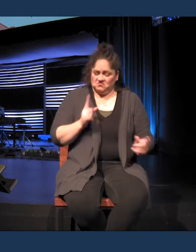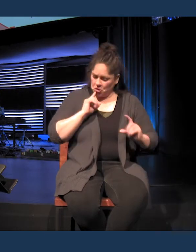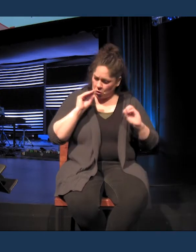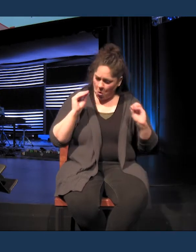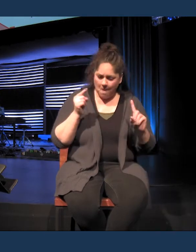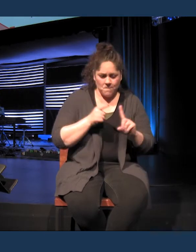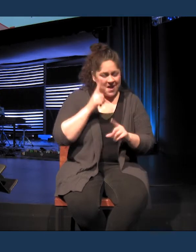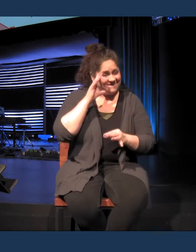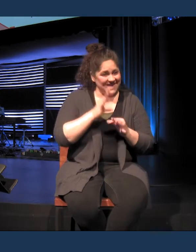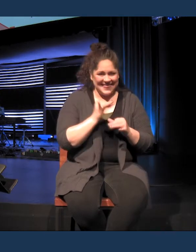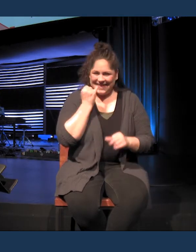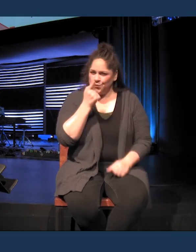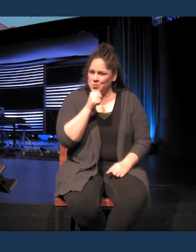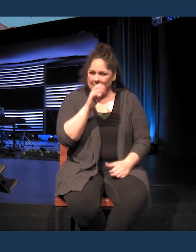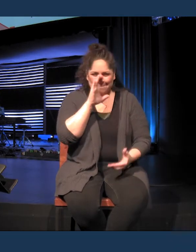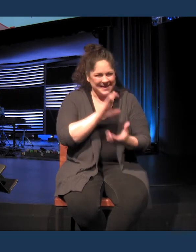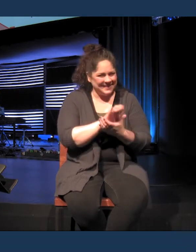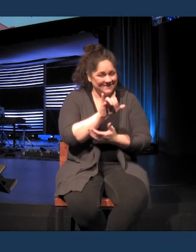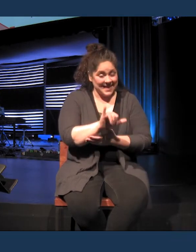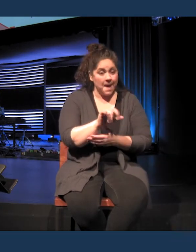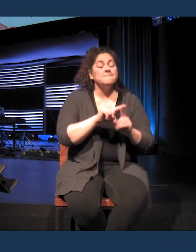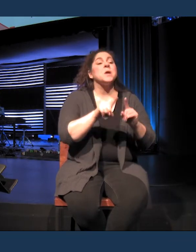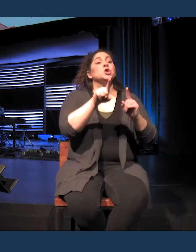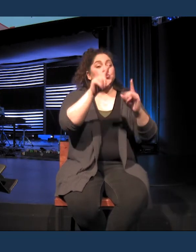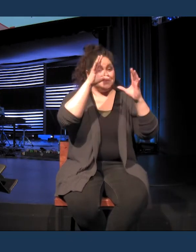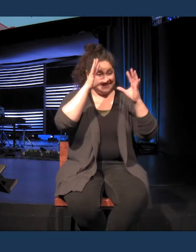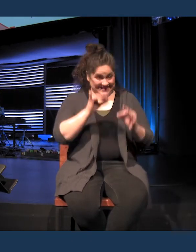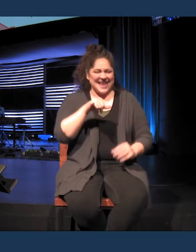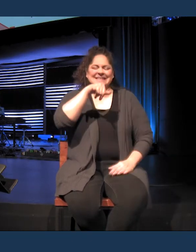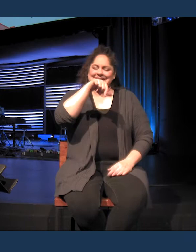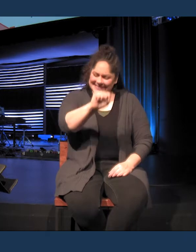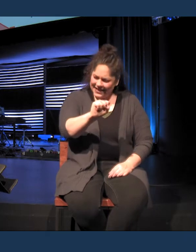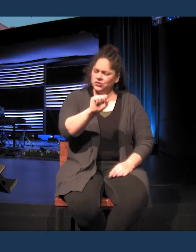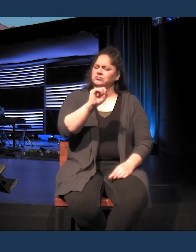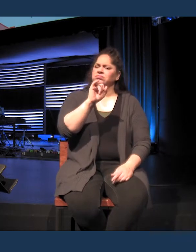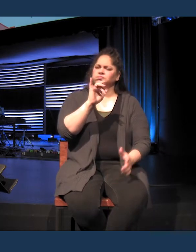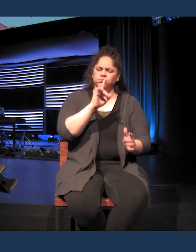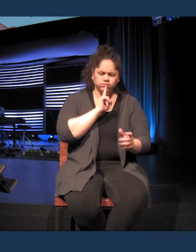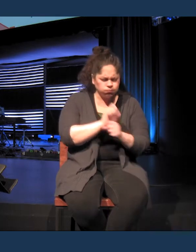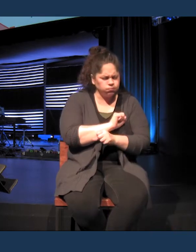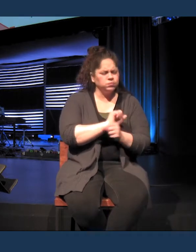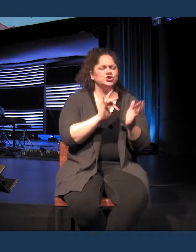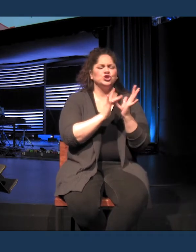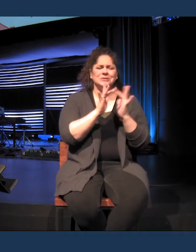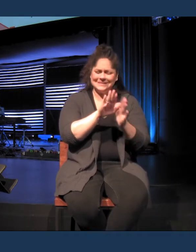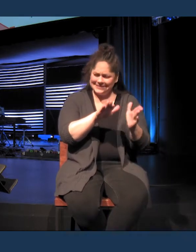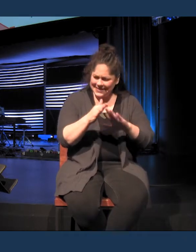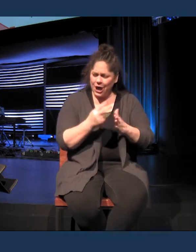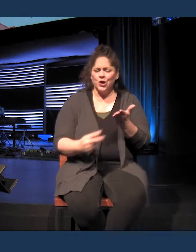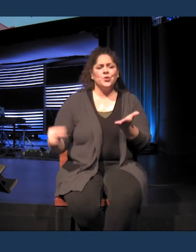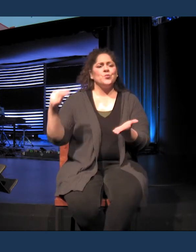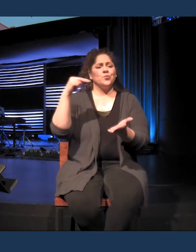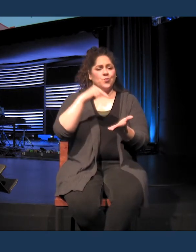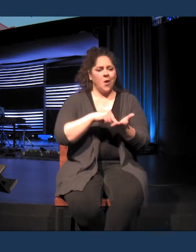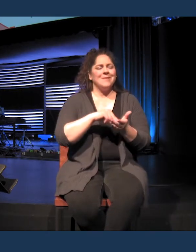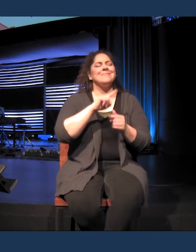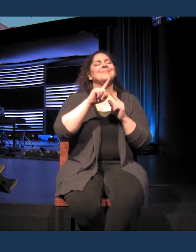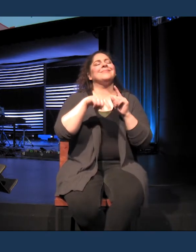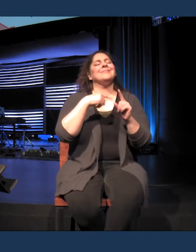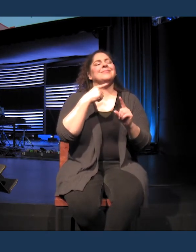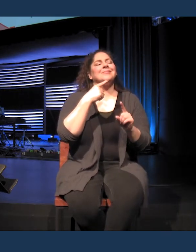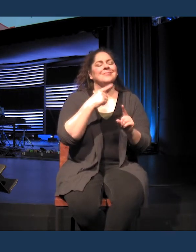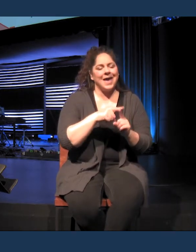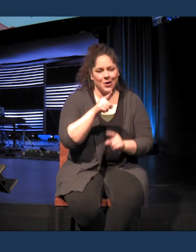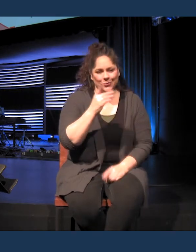But once you have decided that you believe Jesus rose from the dead as the foundation of your faith, then we begin to see that the Bible